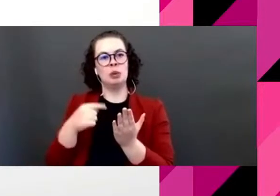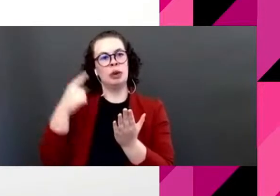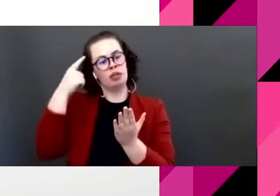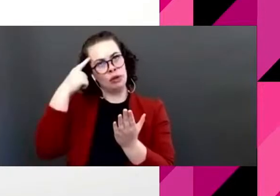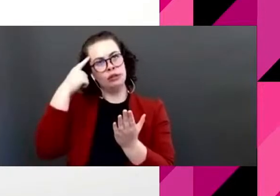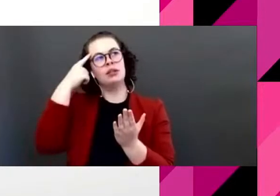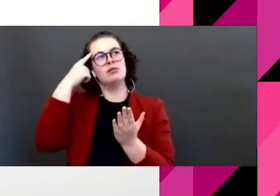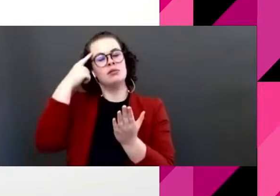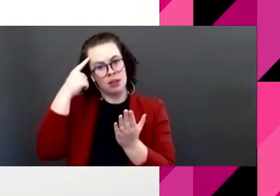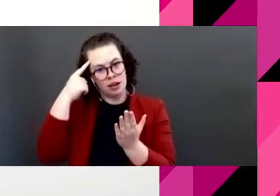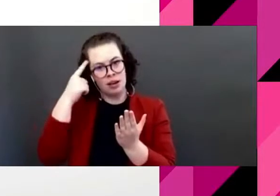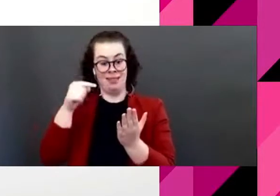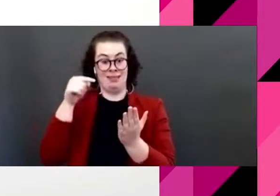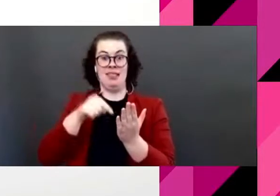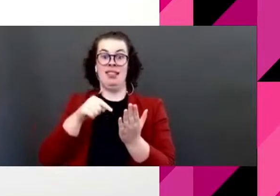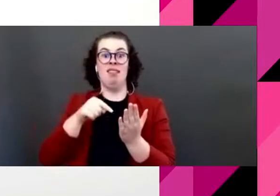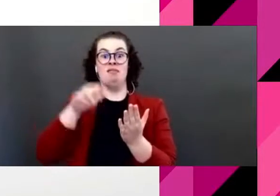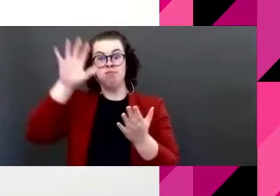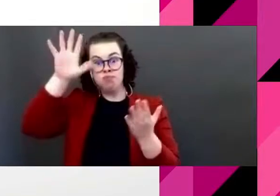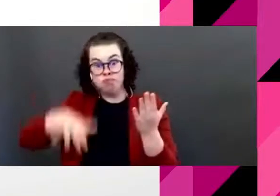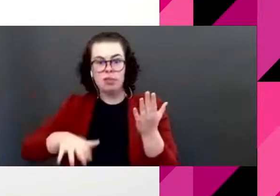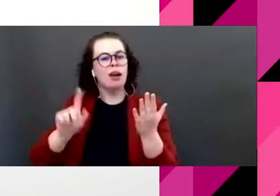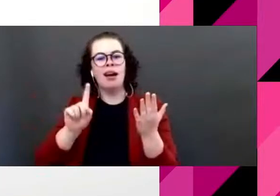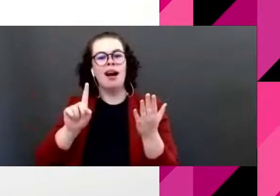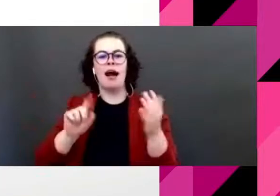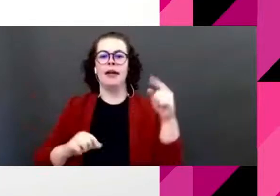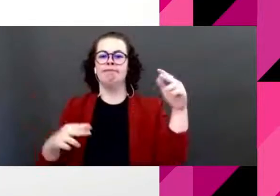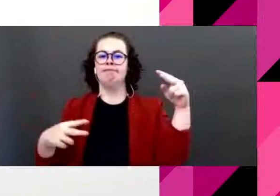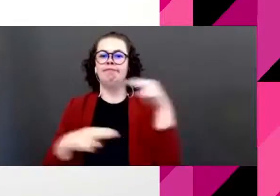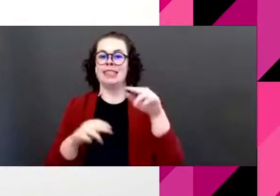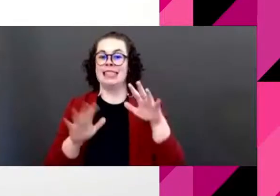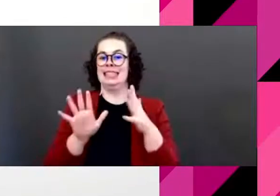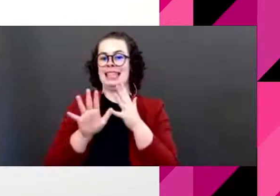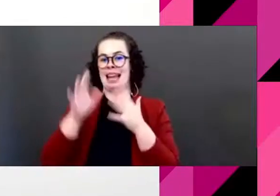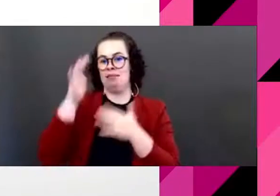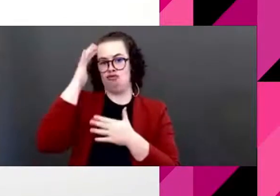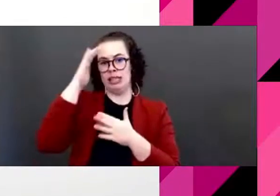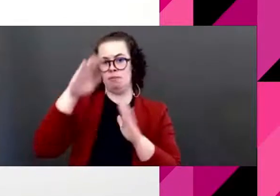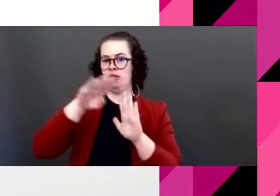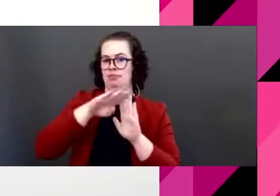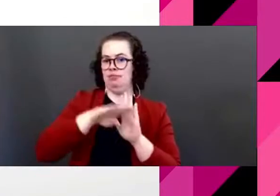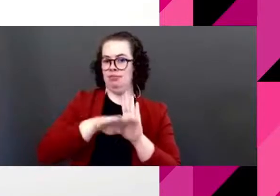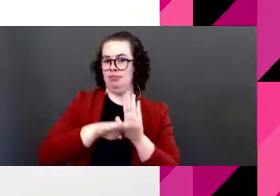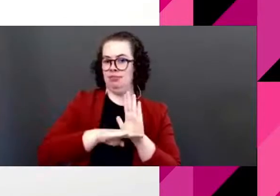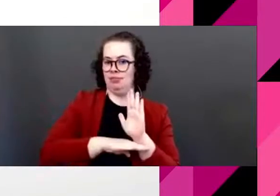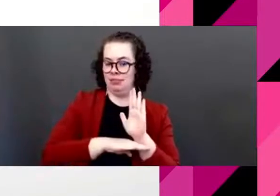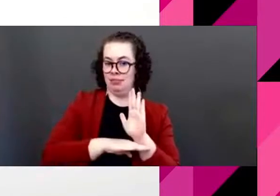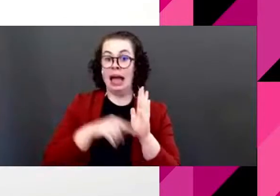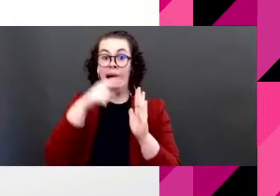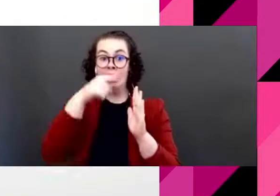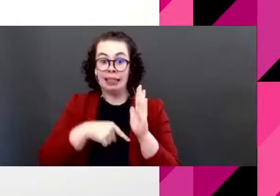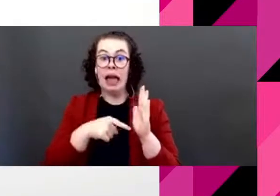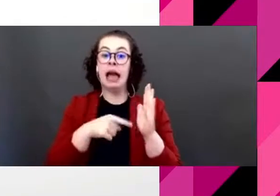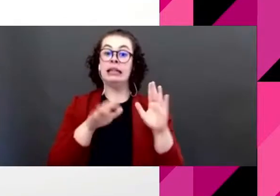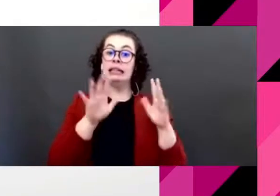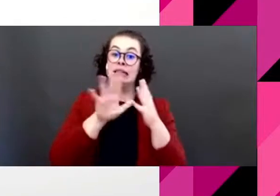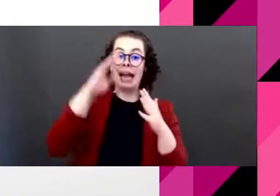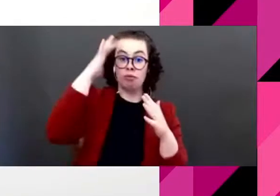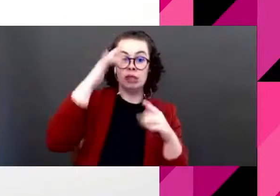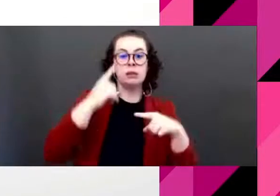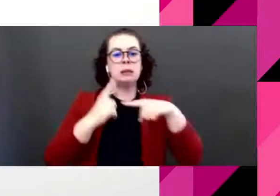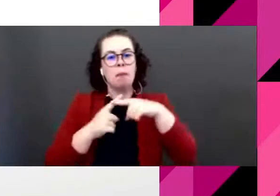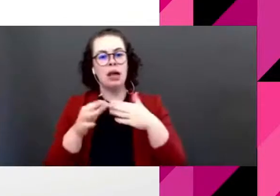adopt 10 principles. Each of those principles have detailed guidelines, but I would like to